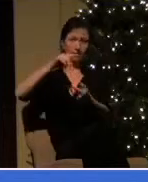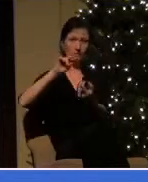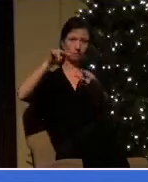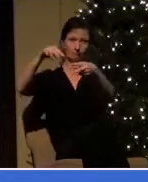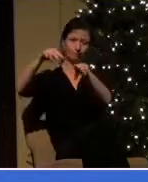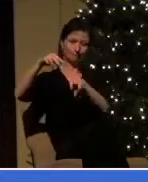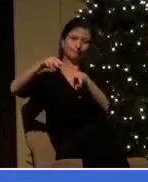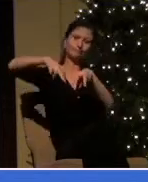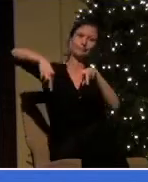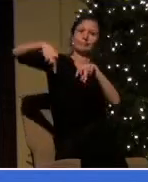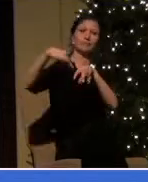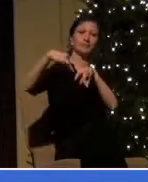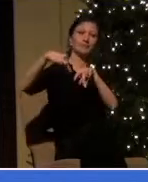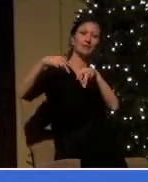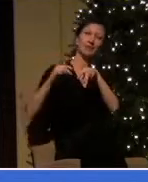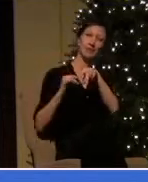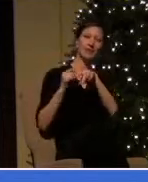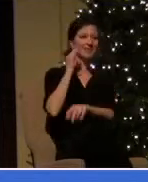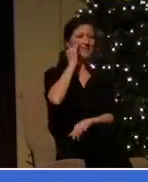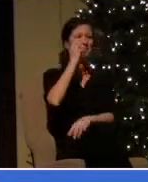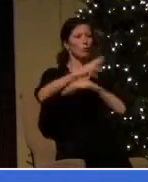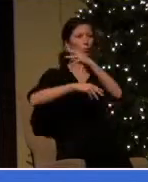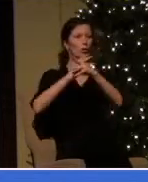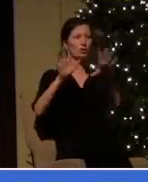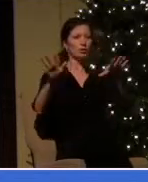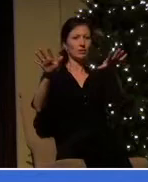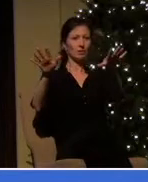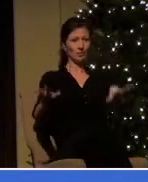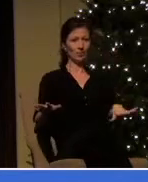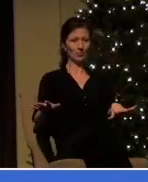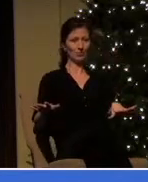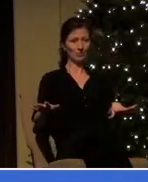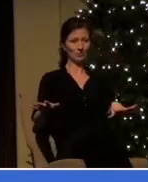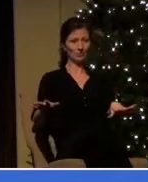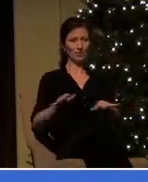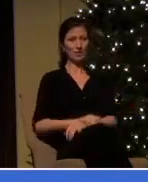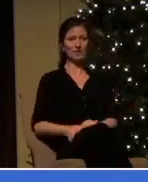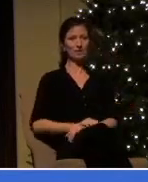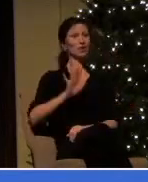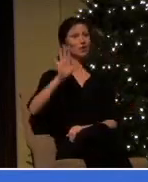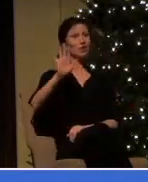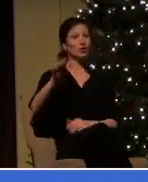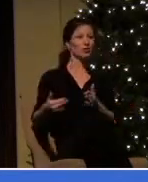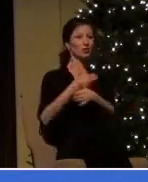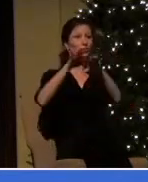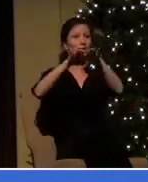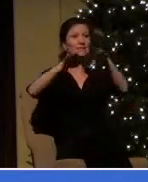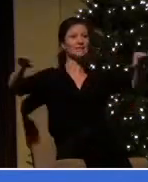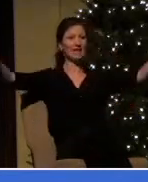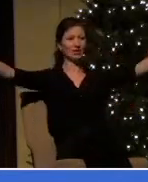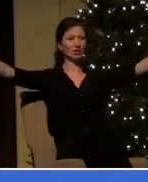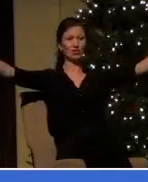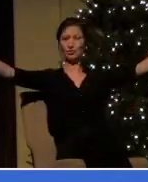me. It was as if the world stood still for her. This was the stage she had been